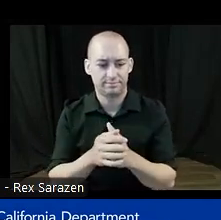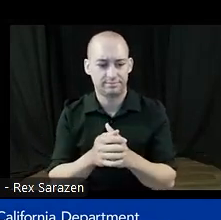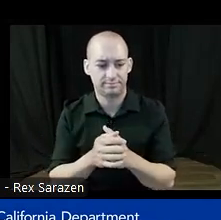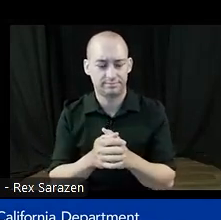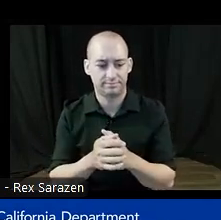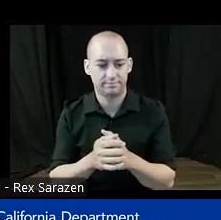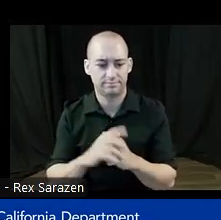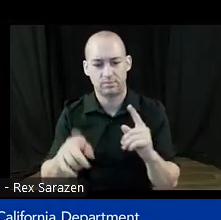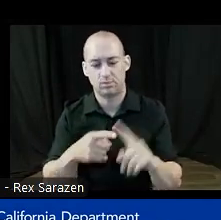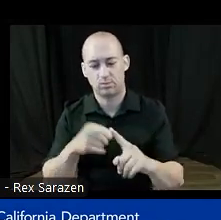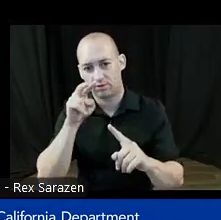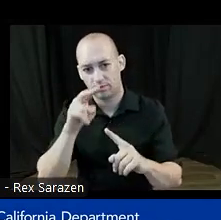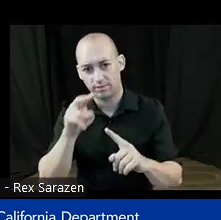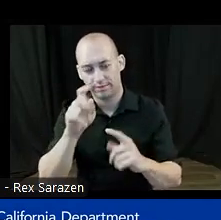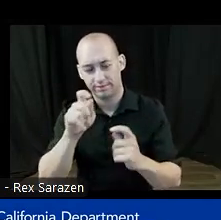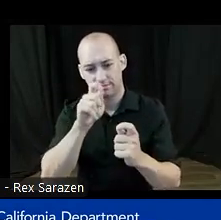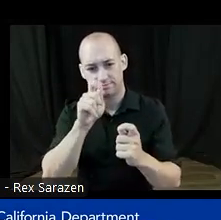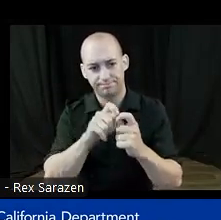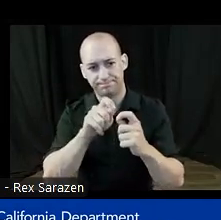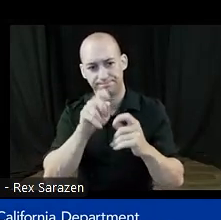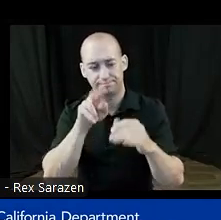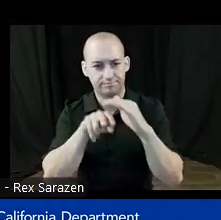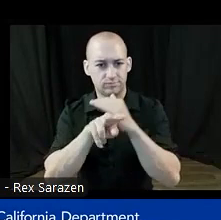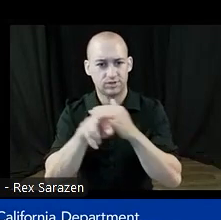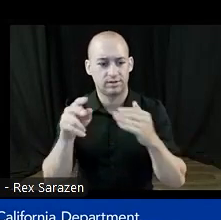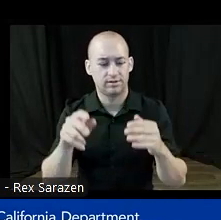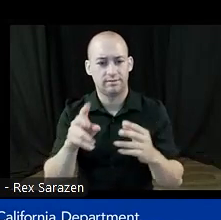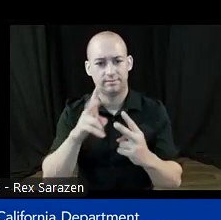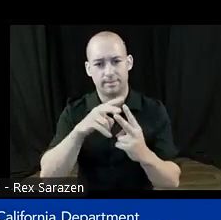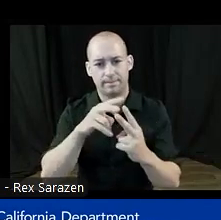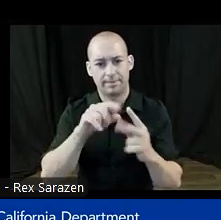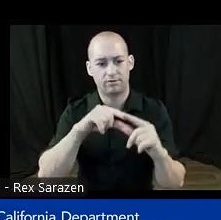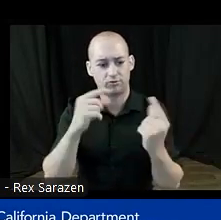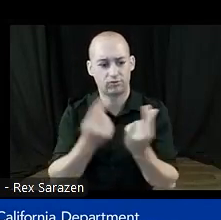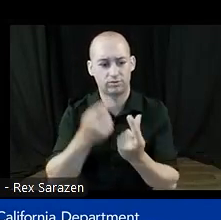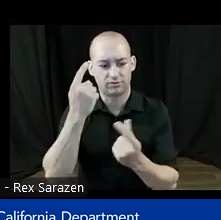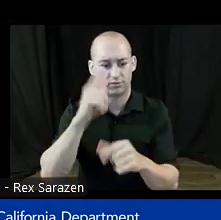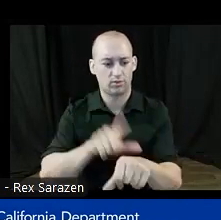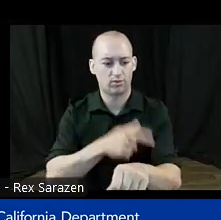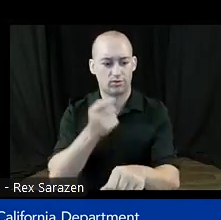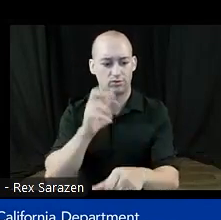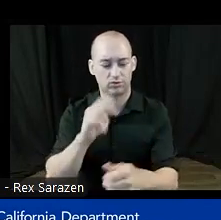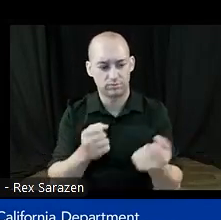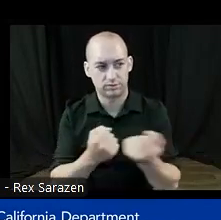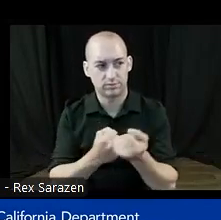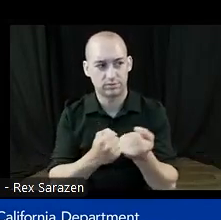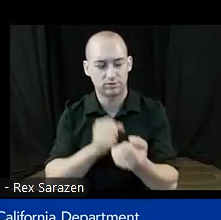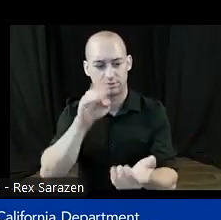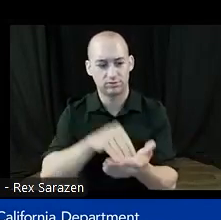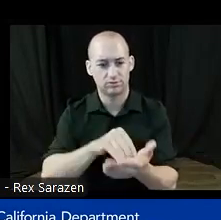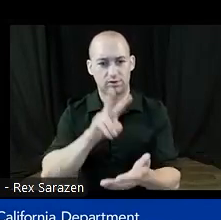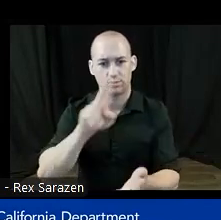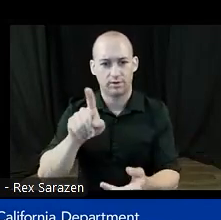When you look at the projected payer groups for long-term services and supports between 2021 and